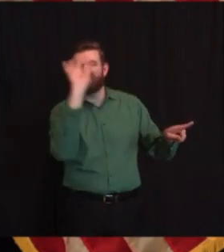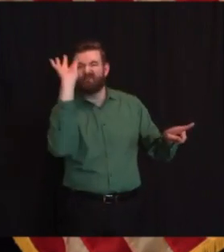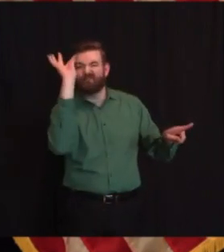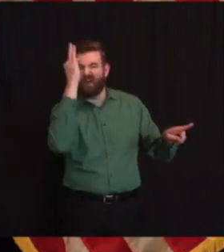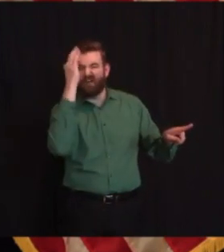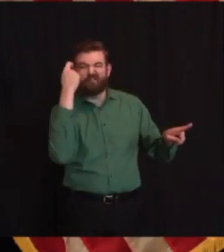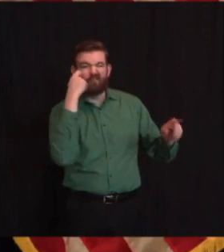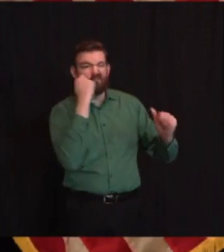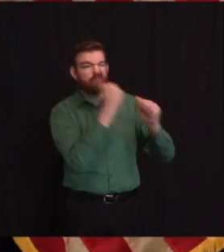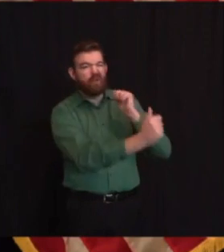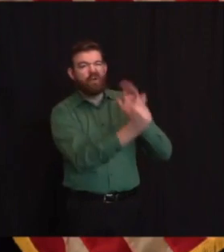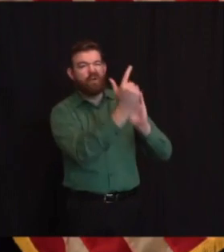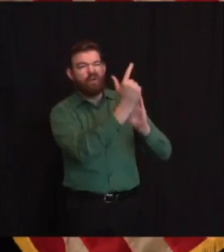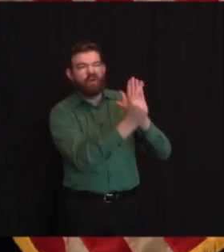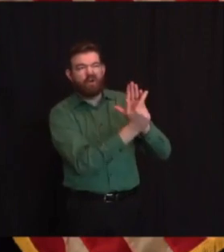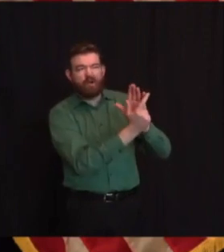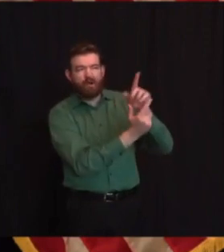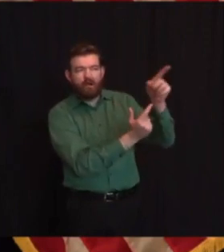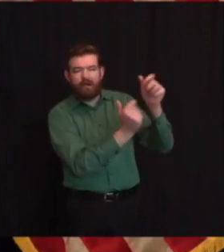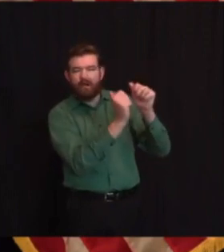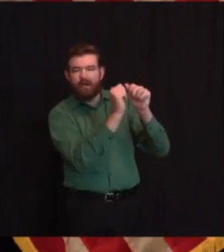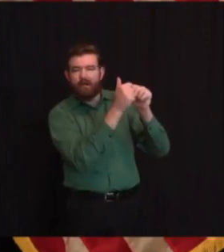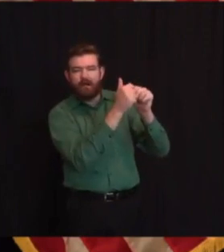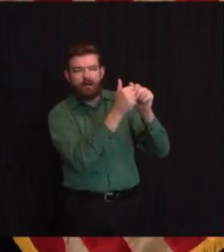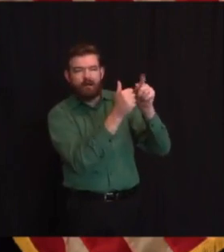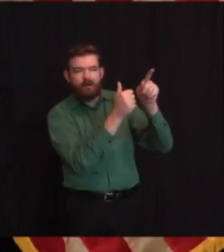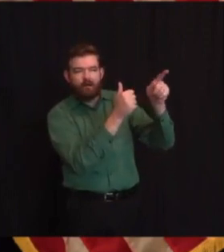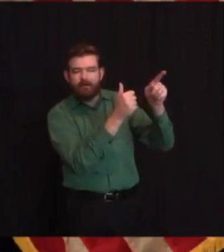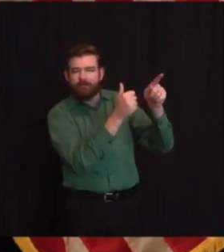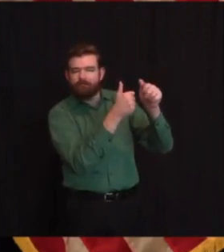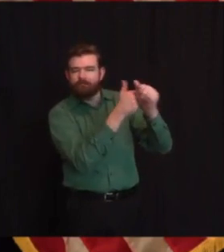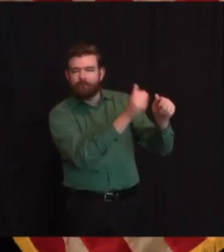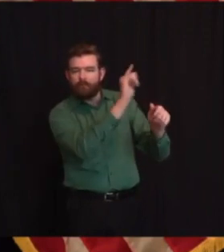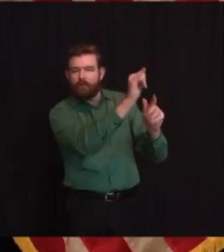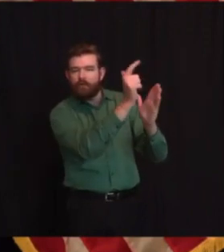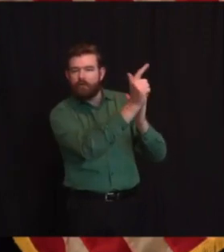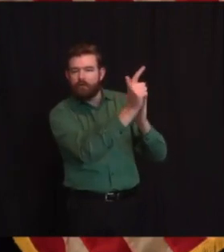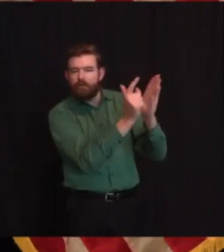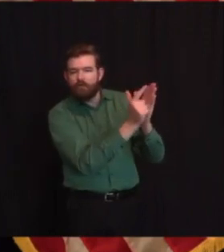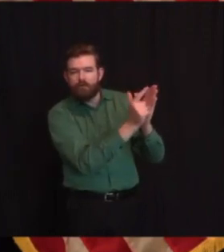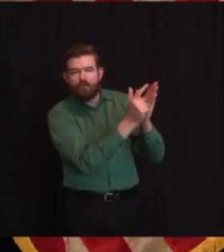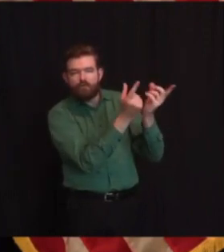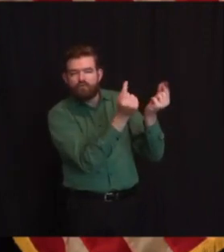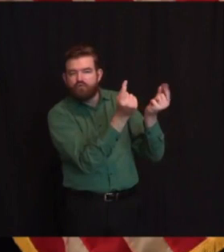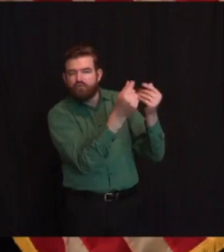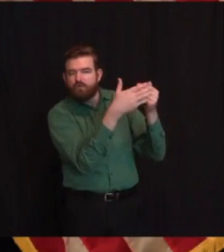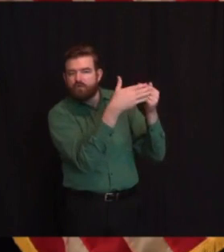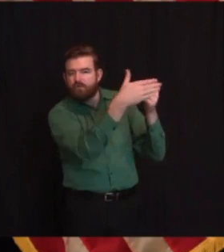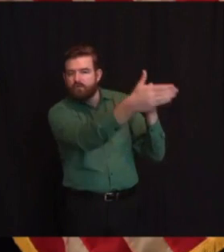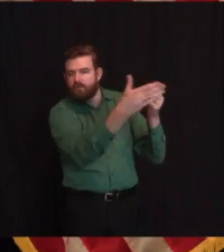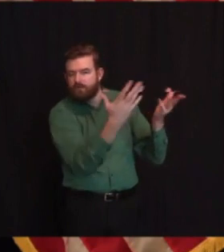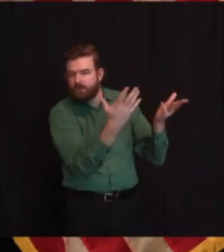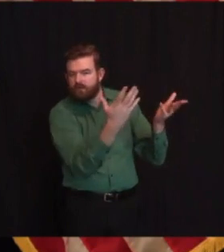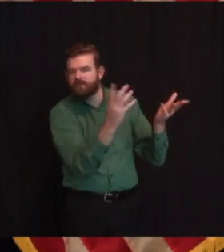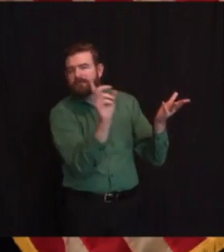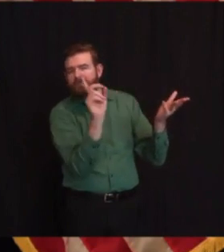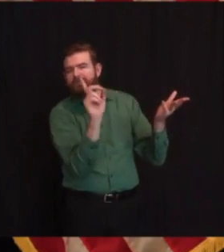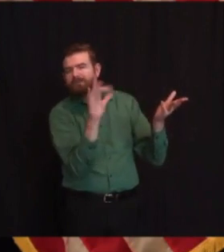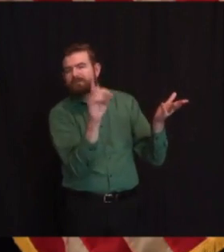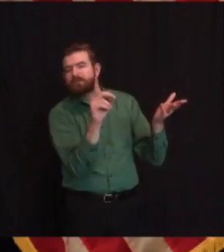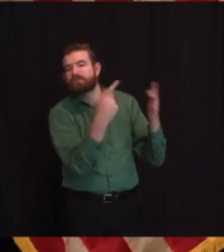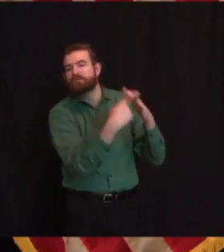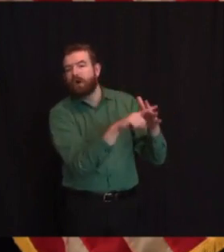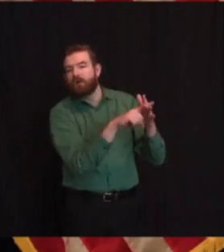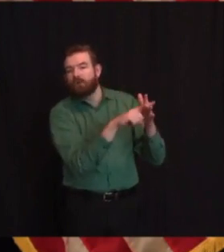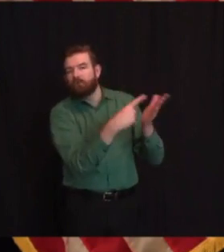I want to acknowledge that there were several very big, important steps taken in partnership with the federal government this